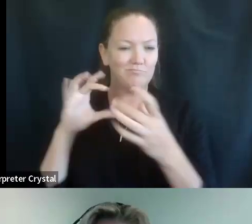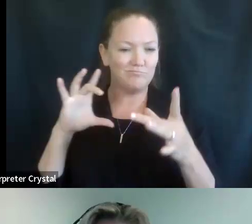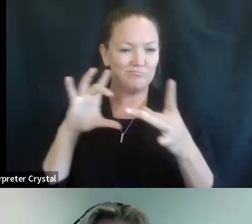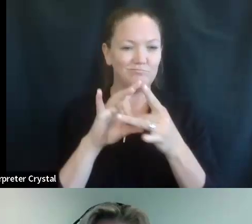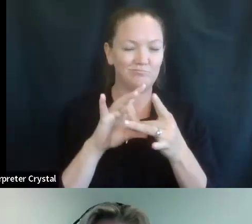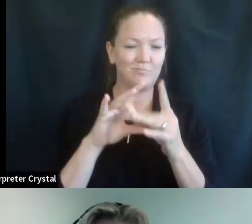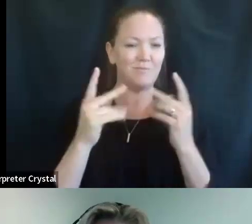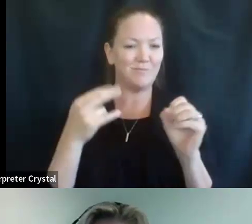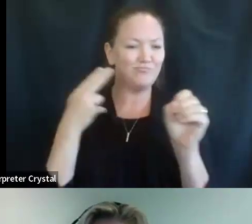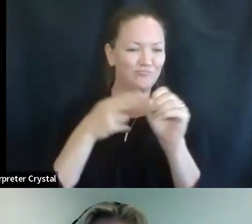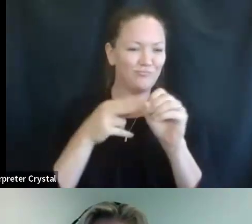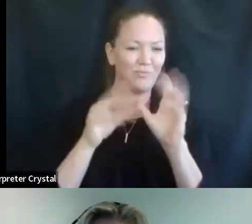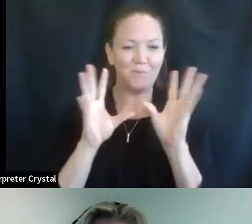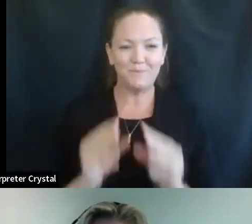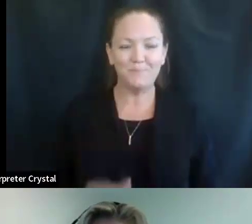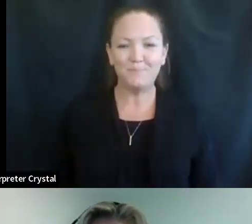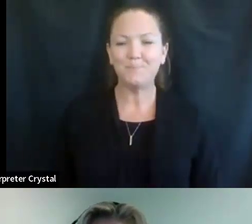in.